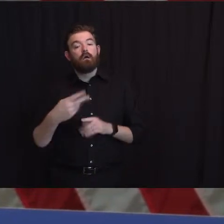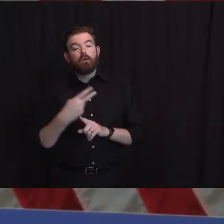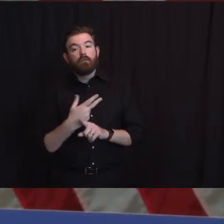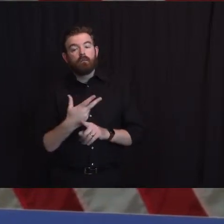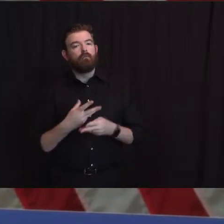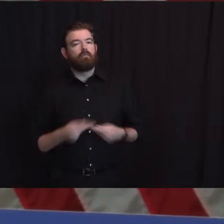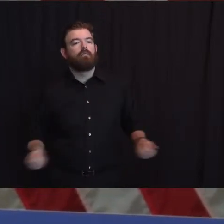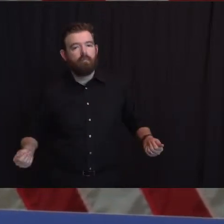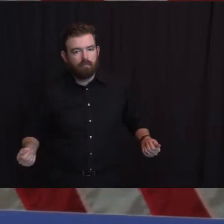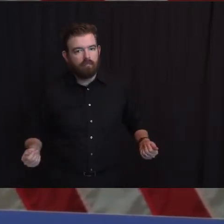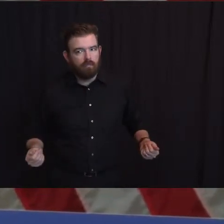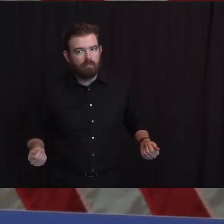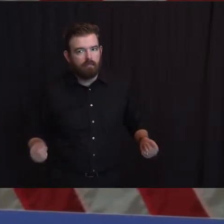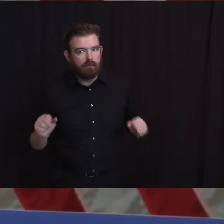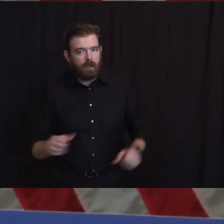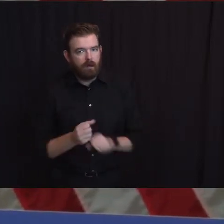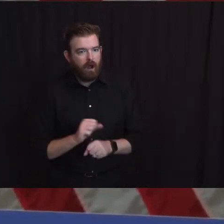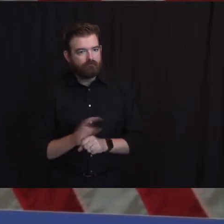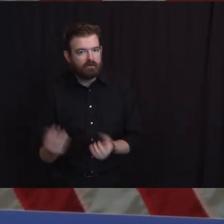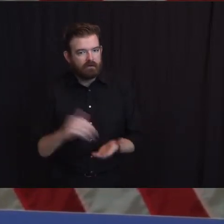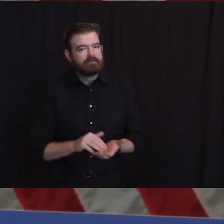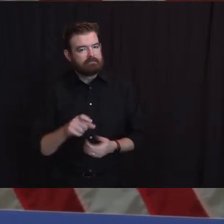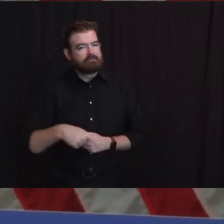why the CDC is looking carefully at its